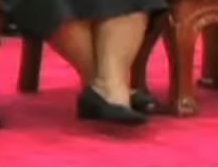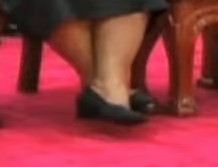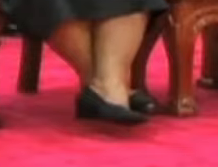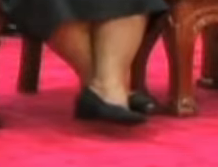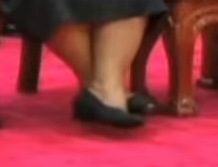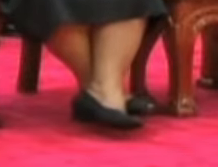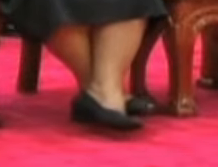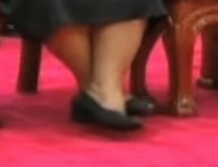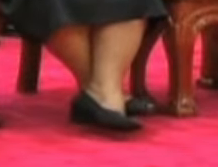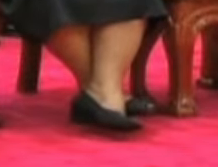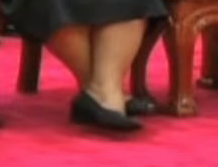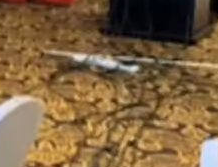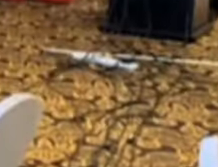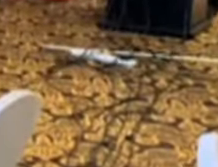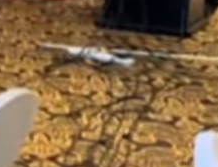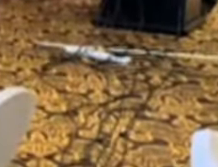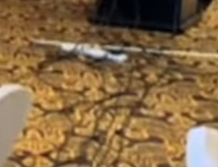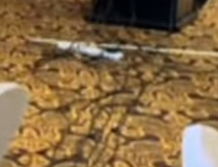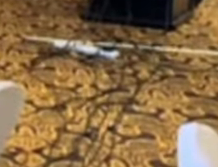loan terms.